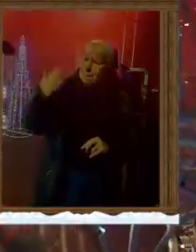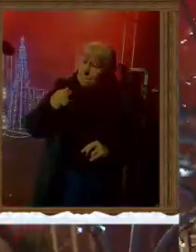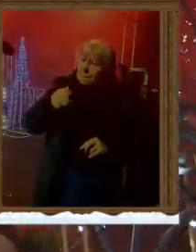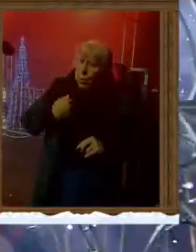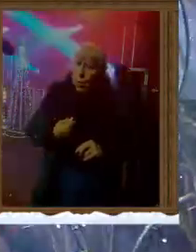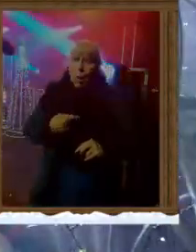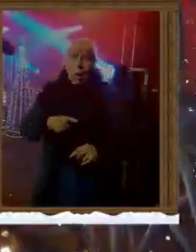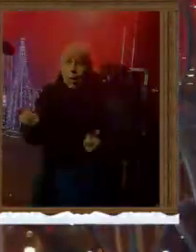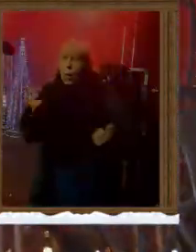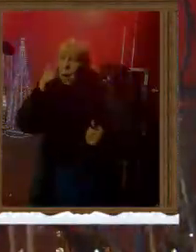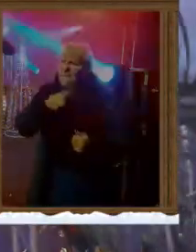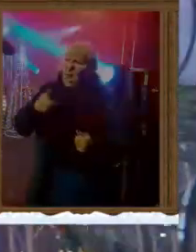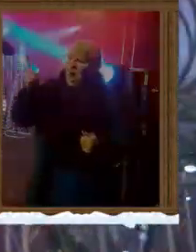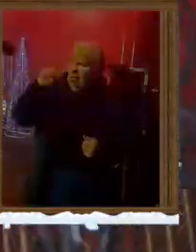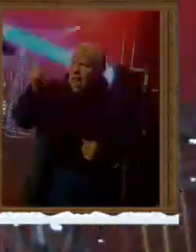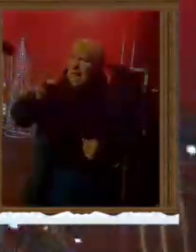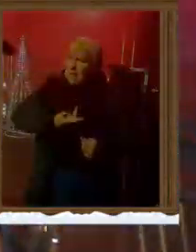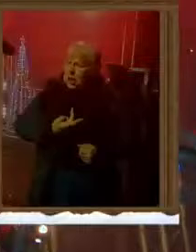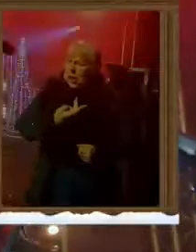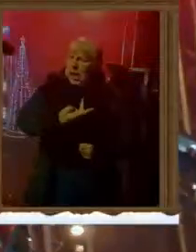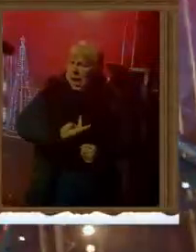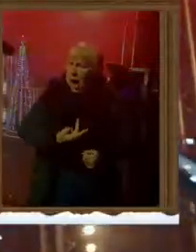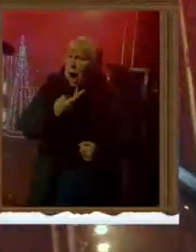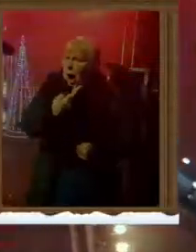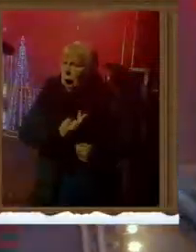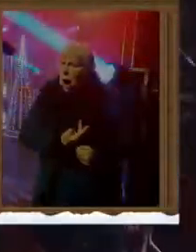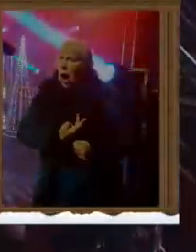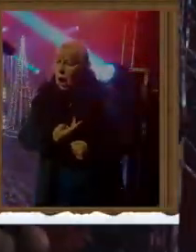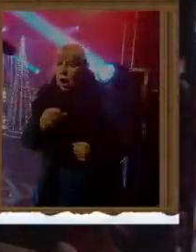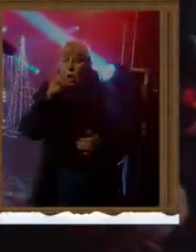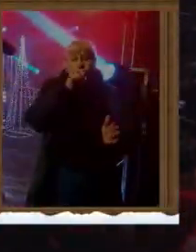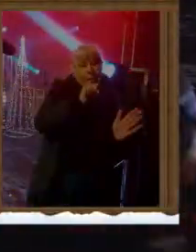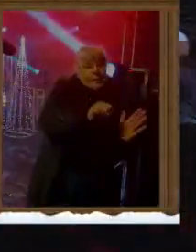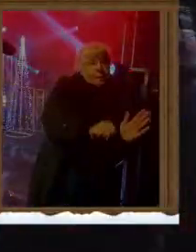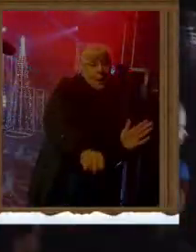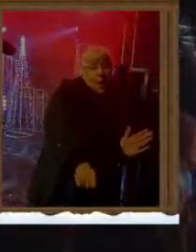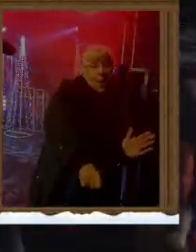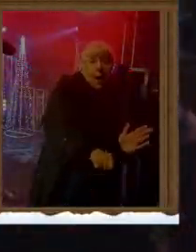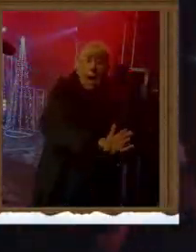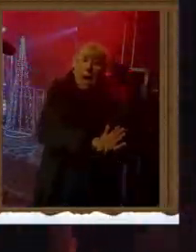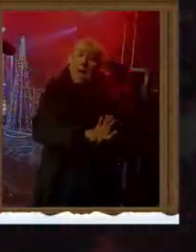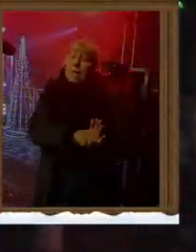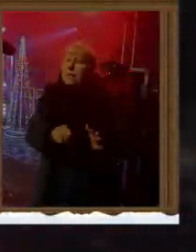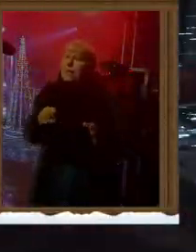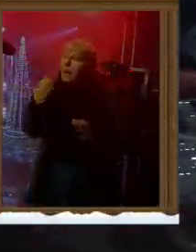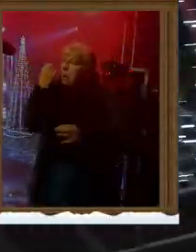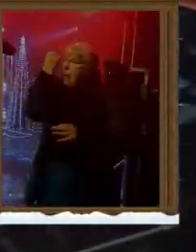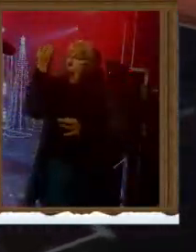Pretty